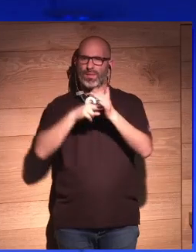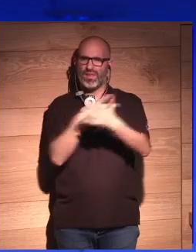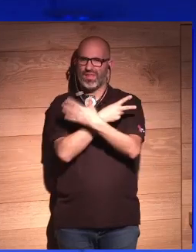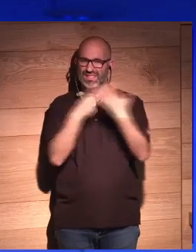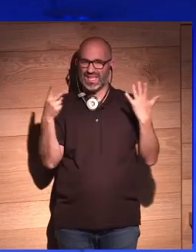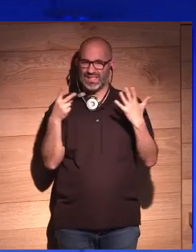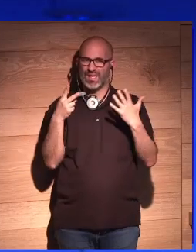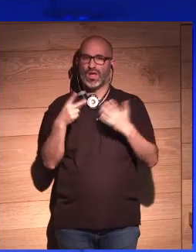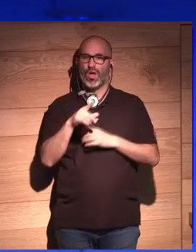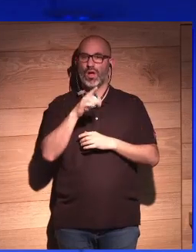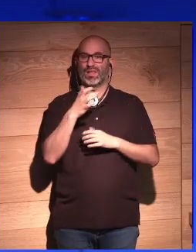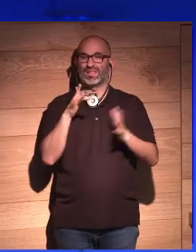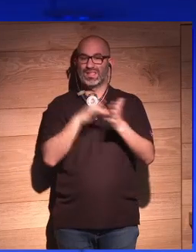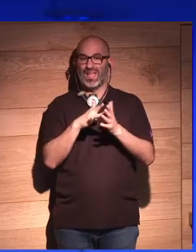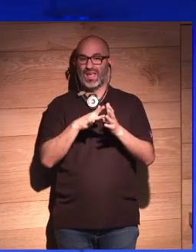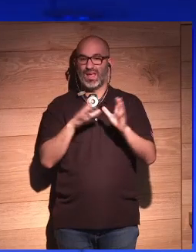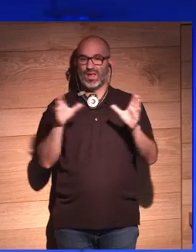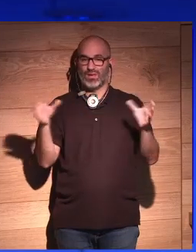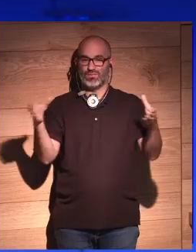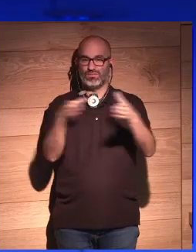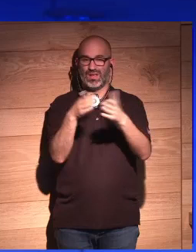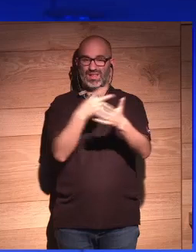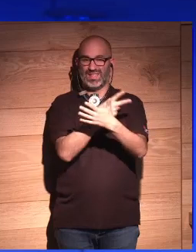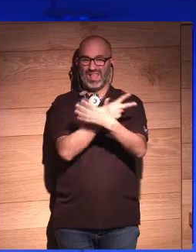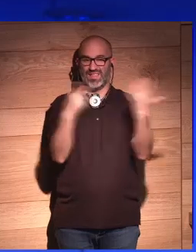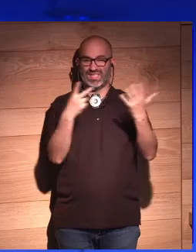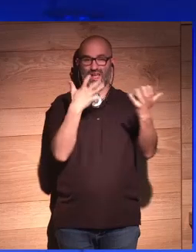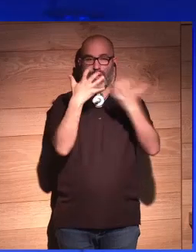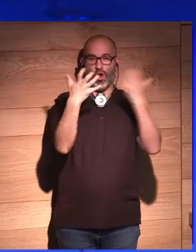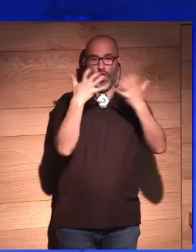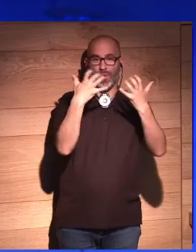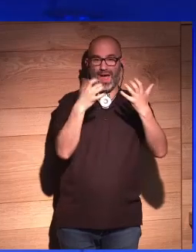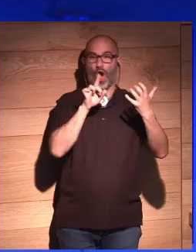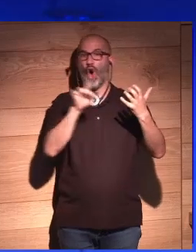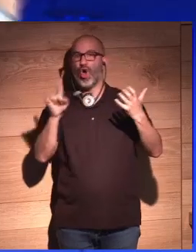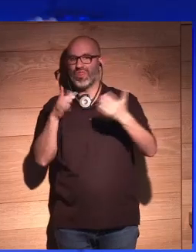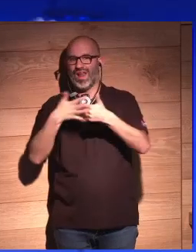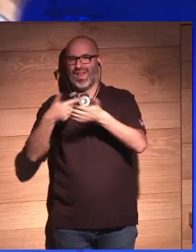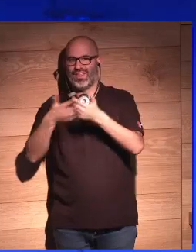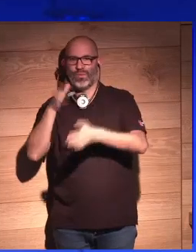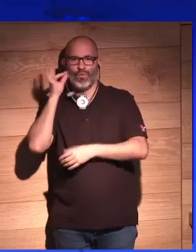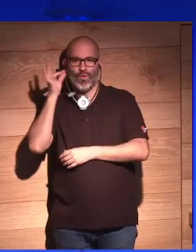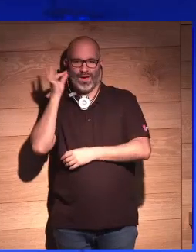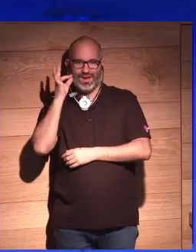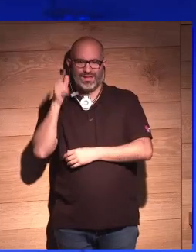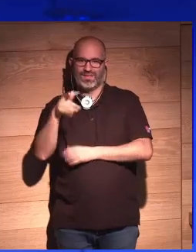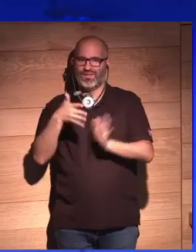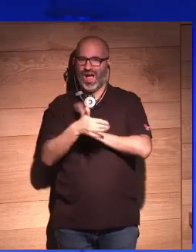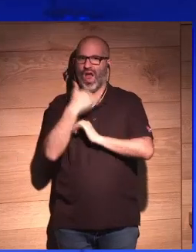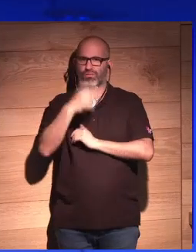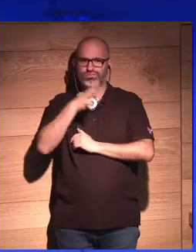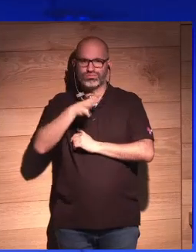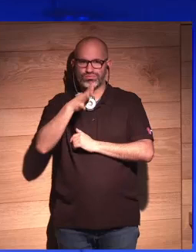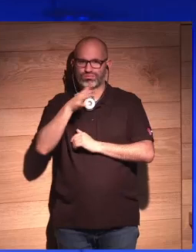Of the work were women. It was amazing. And they were doing it and coming from different backgrounds. This piece